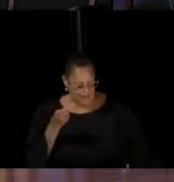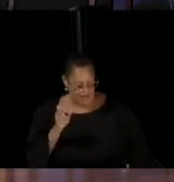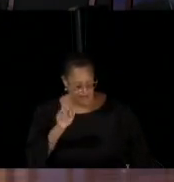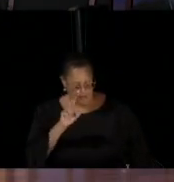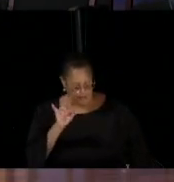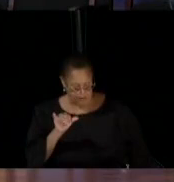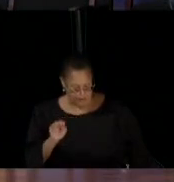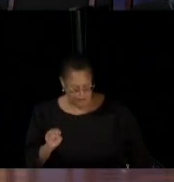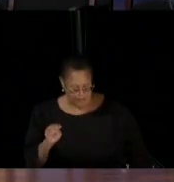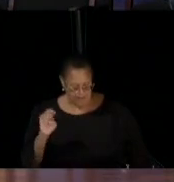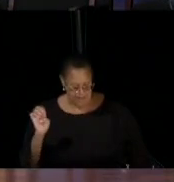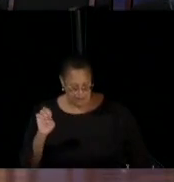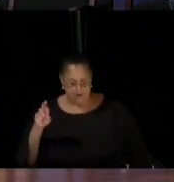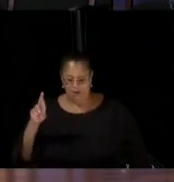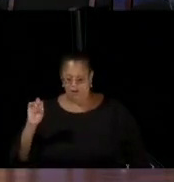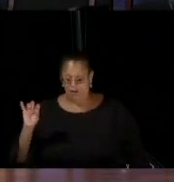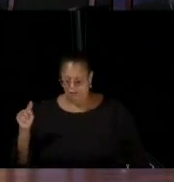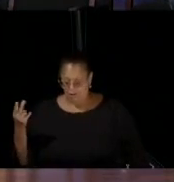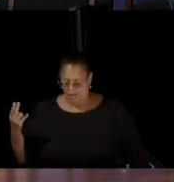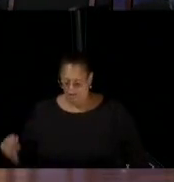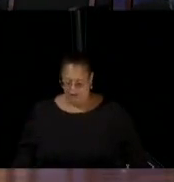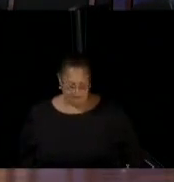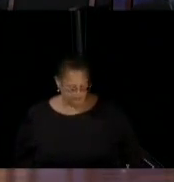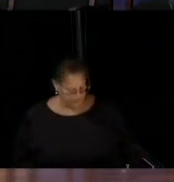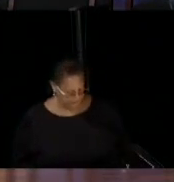Catherine Eleanor Roth.